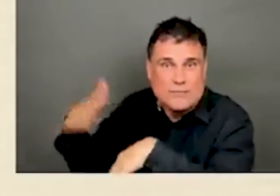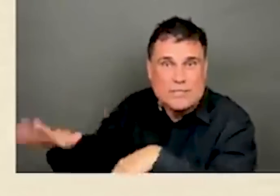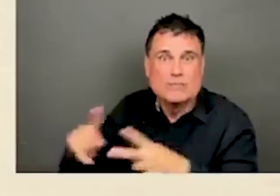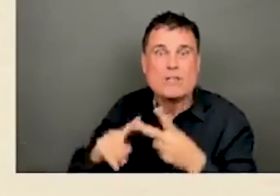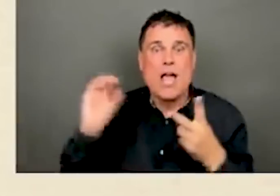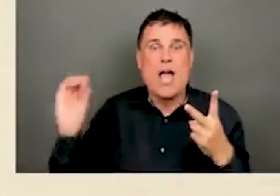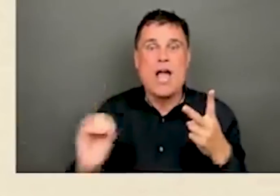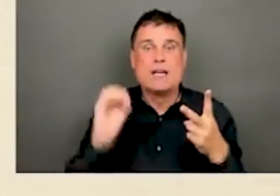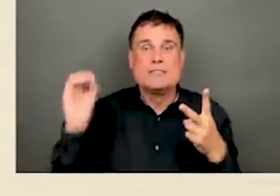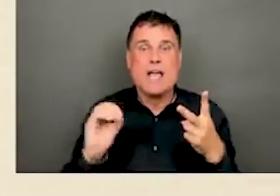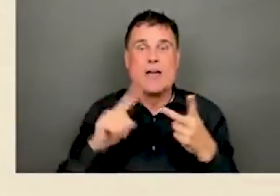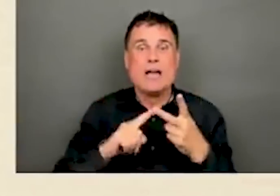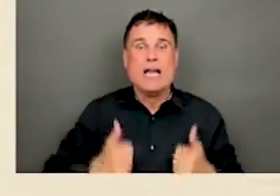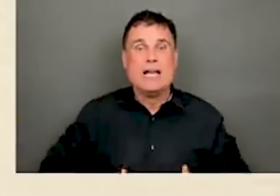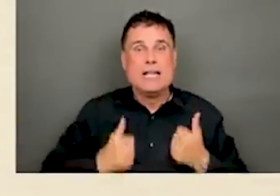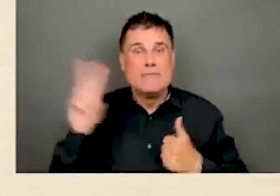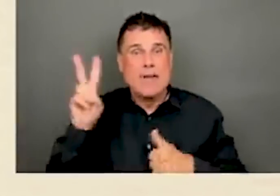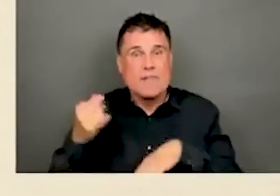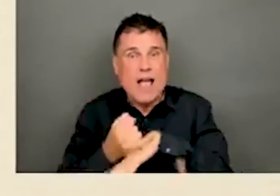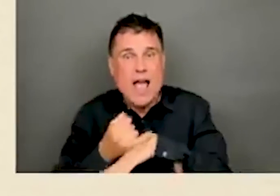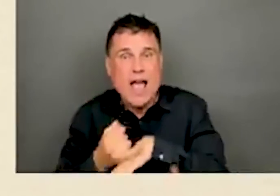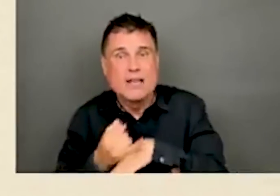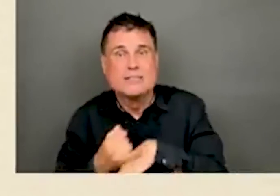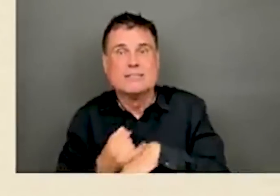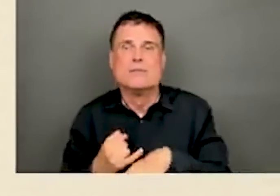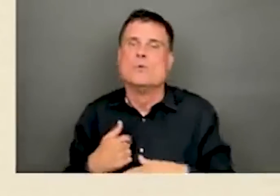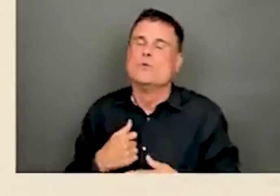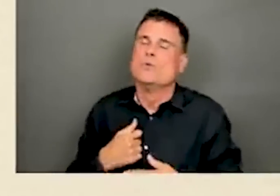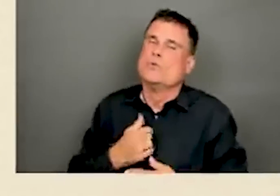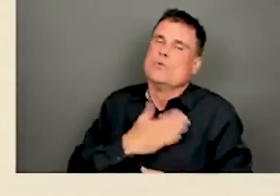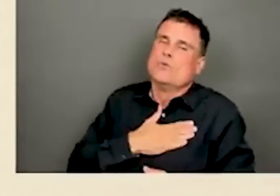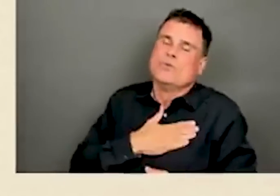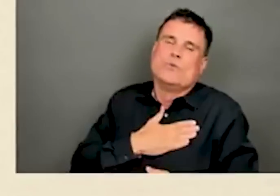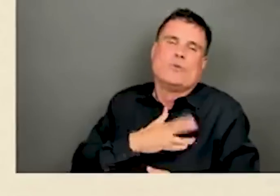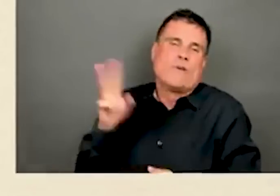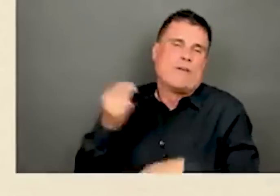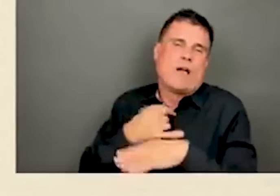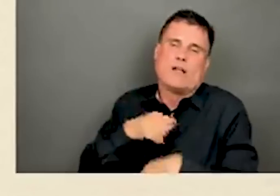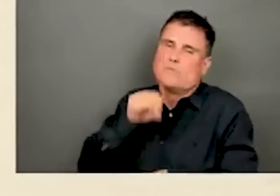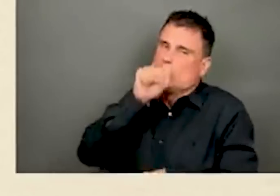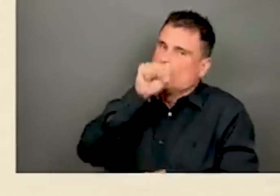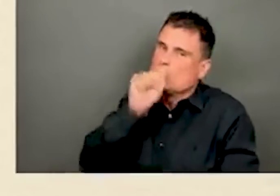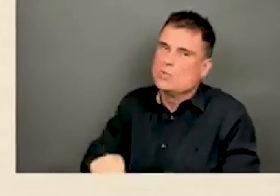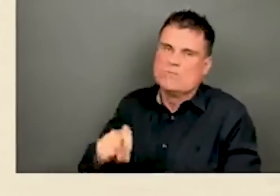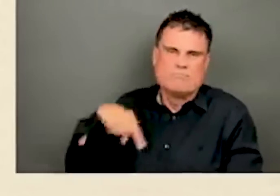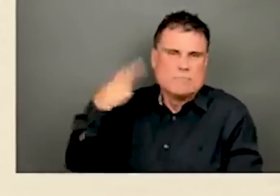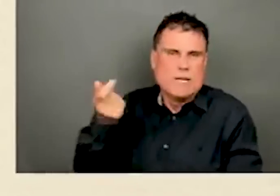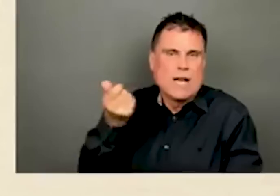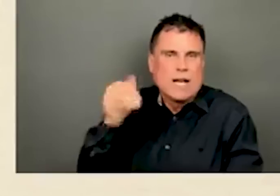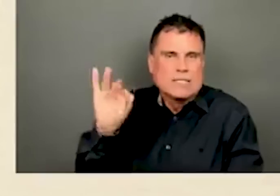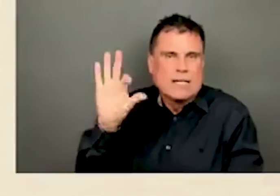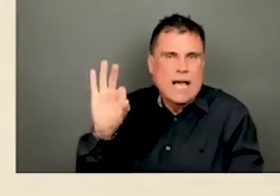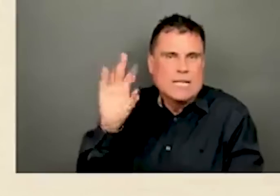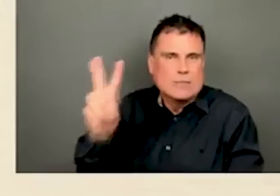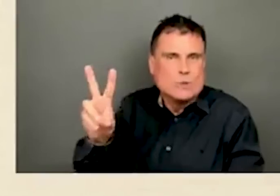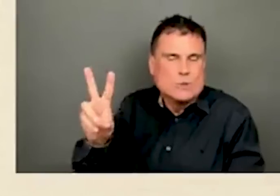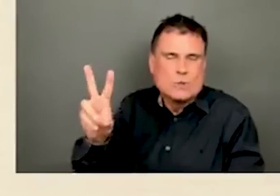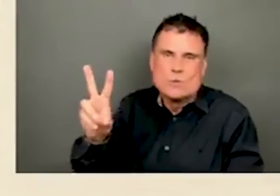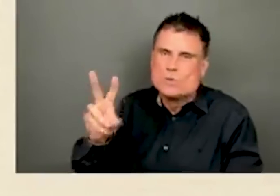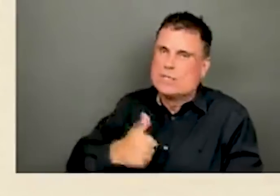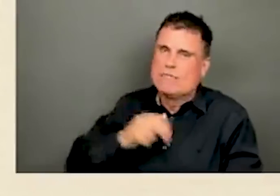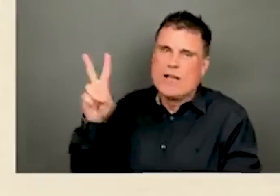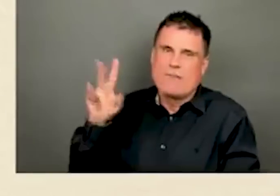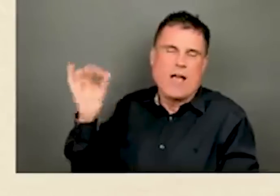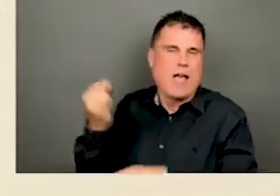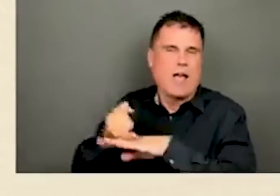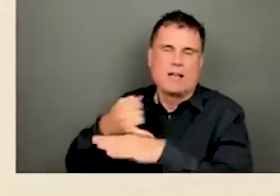of living on Vancouver Island since my home since 1992, and